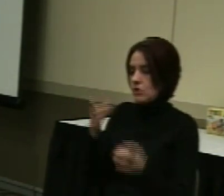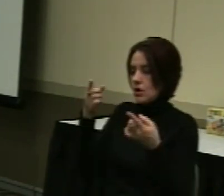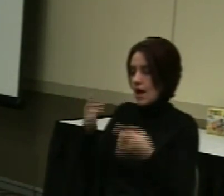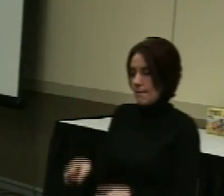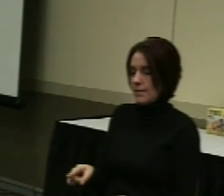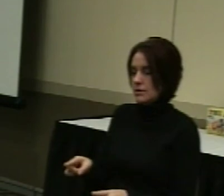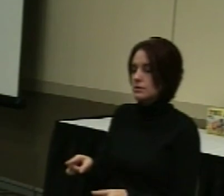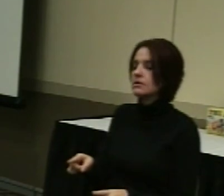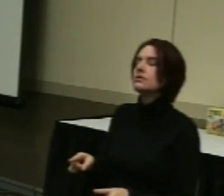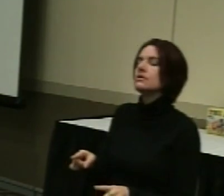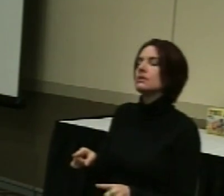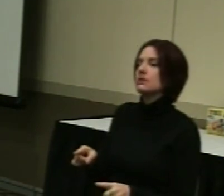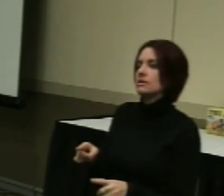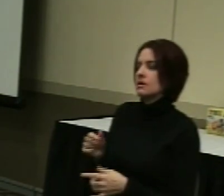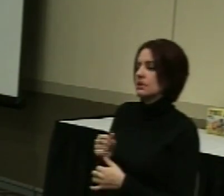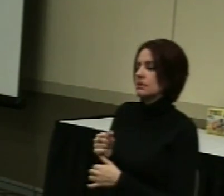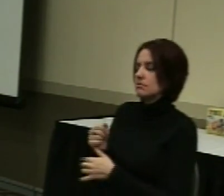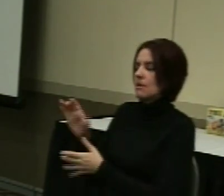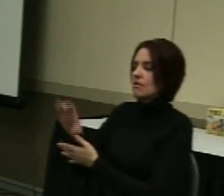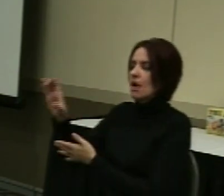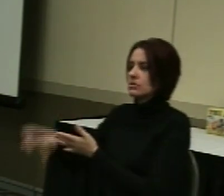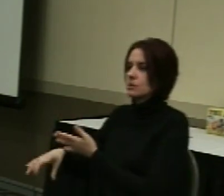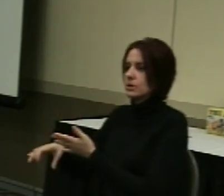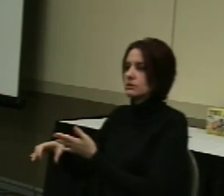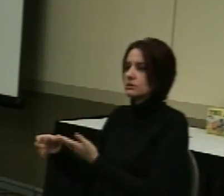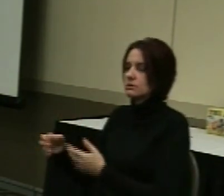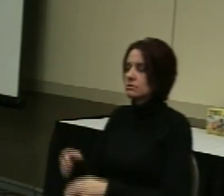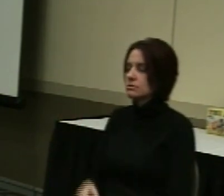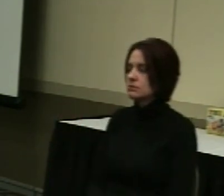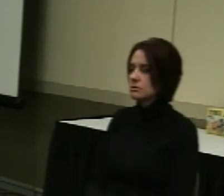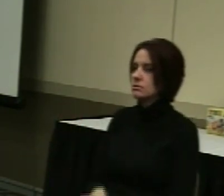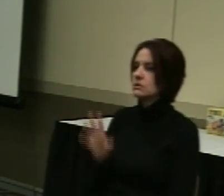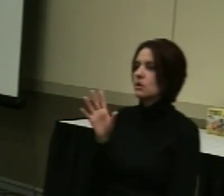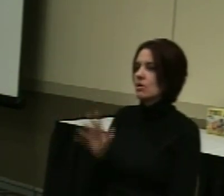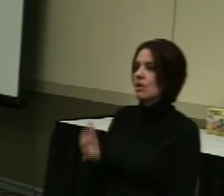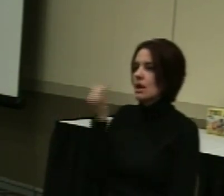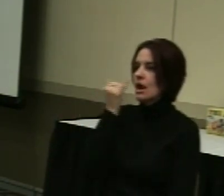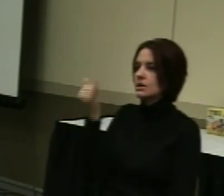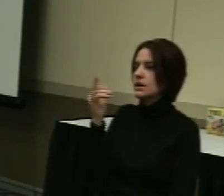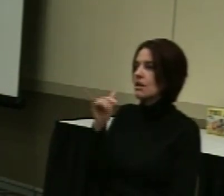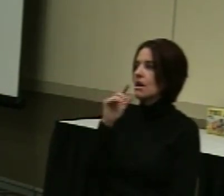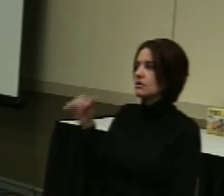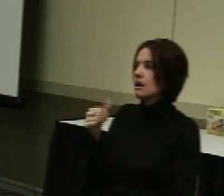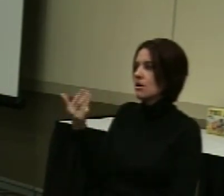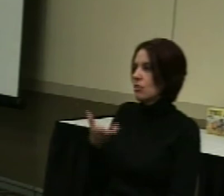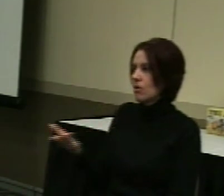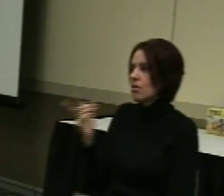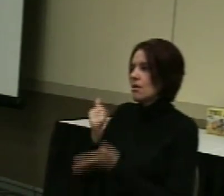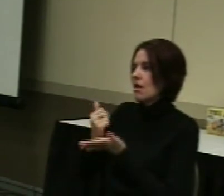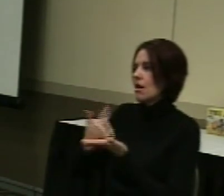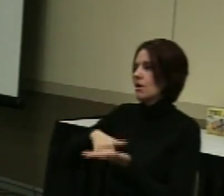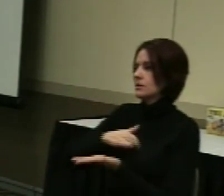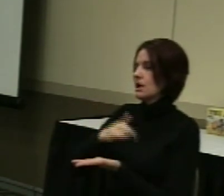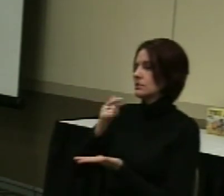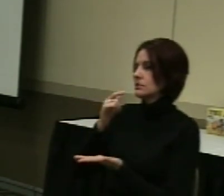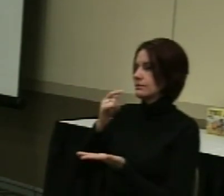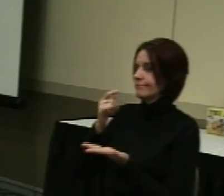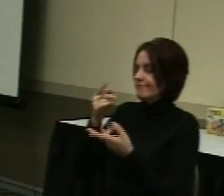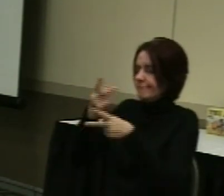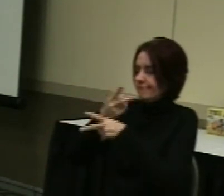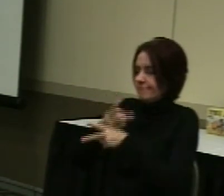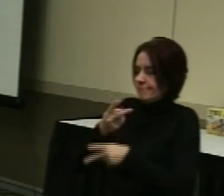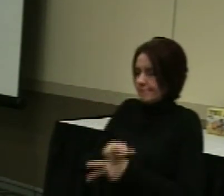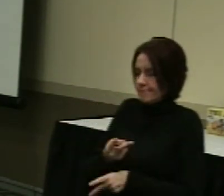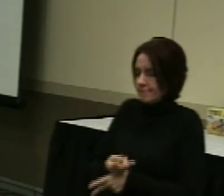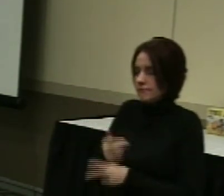and then that causes a certain outcome. So that whole notion is another thing that helps us to unravel the